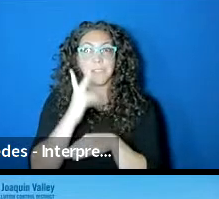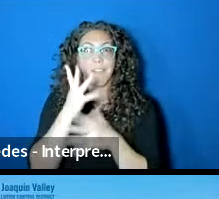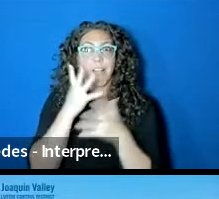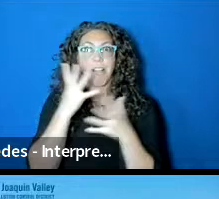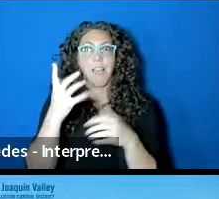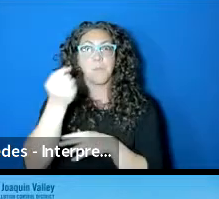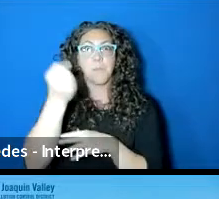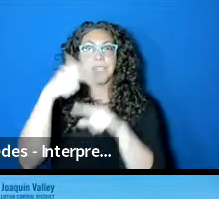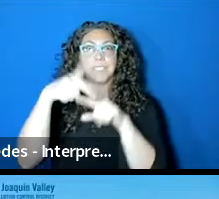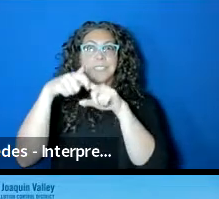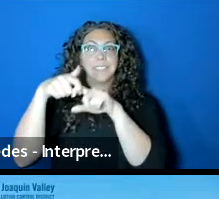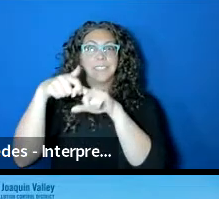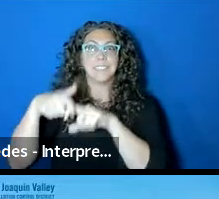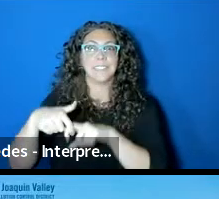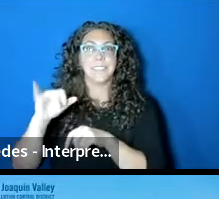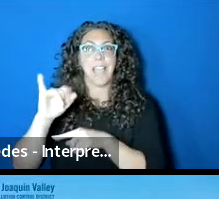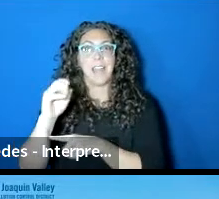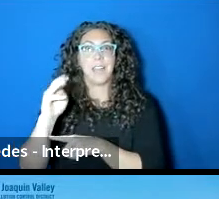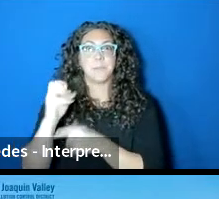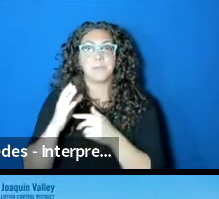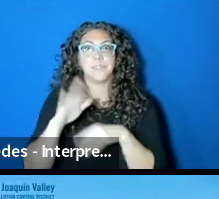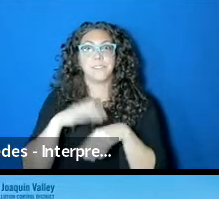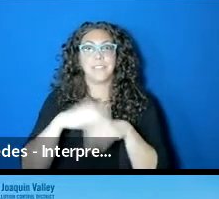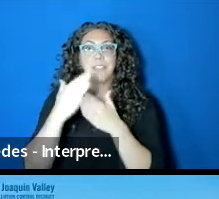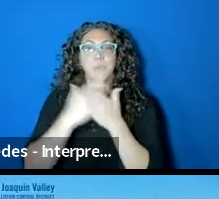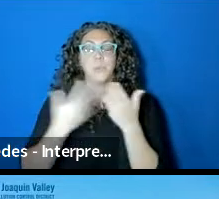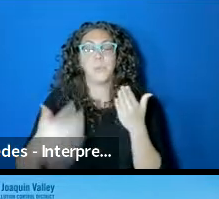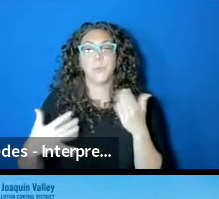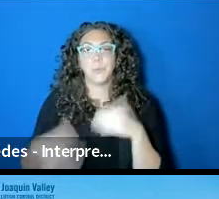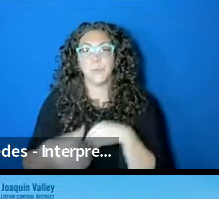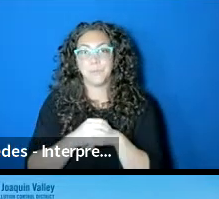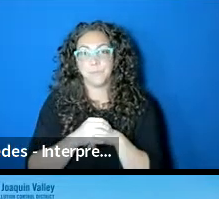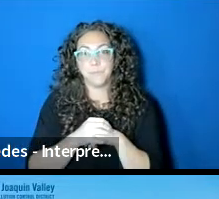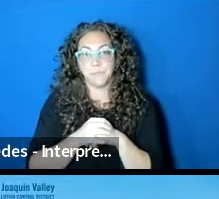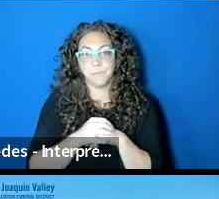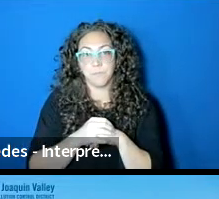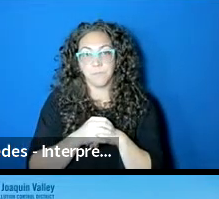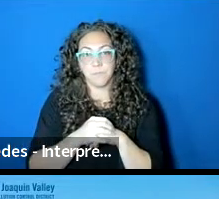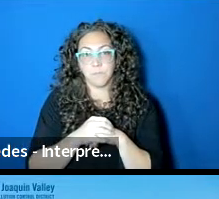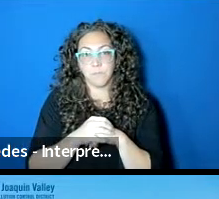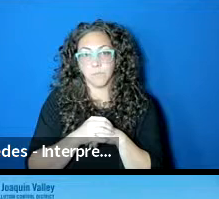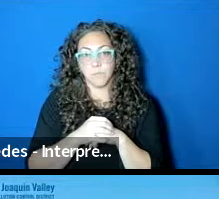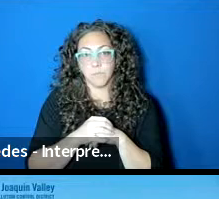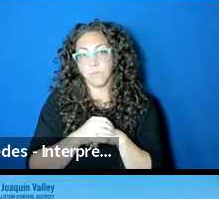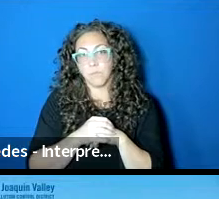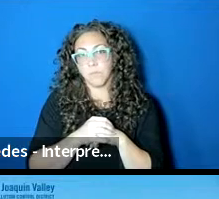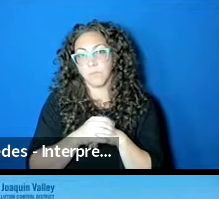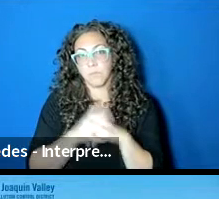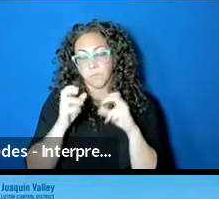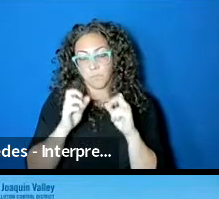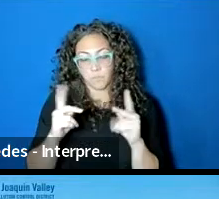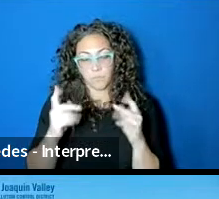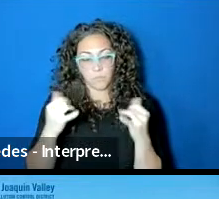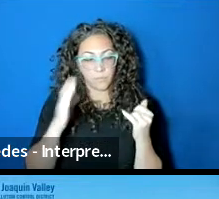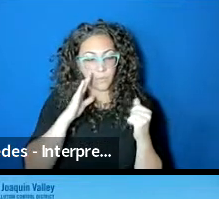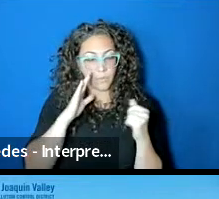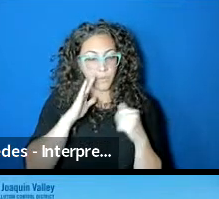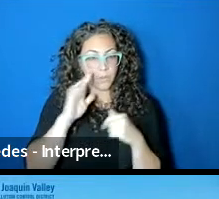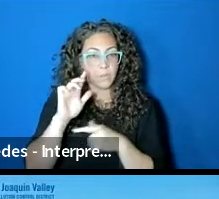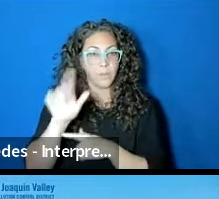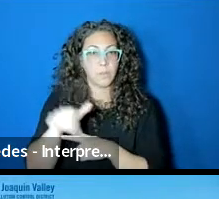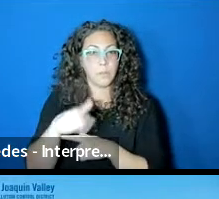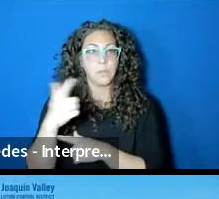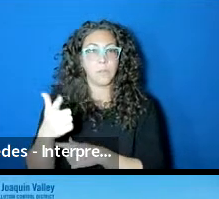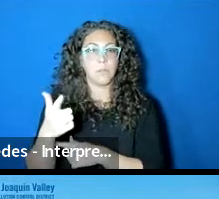Really appreciate your time and dedication to getting all those items finalized. With that said, I'm going to pass it to my